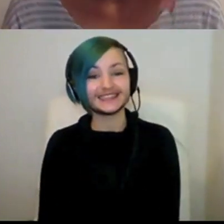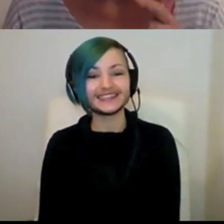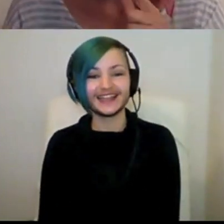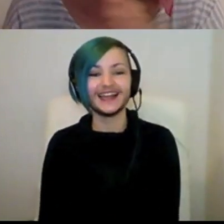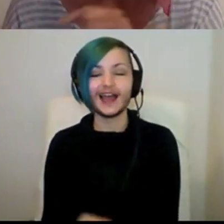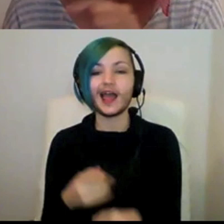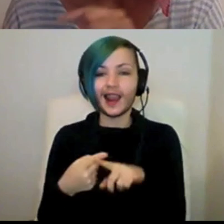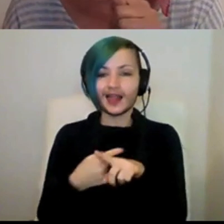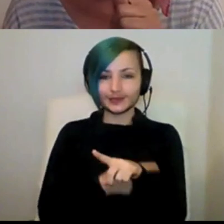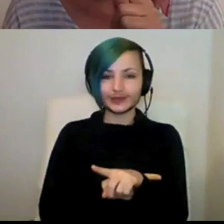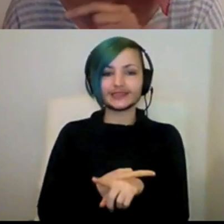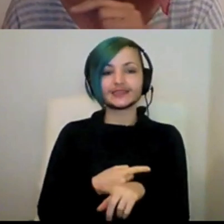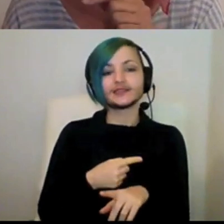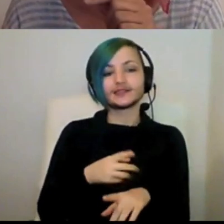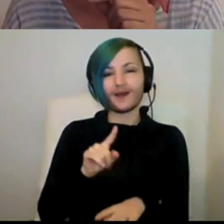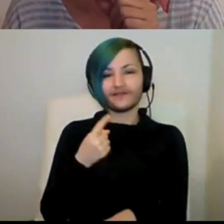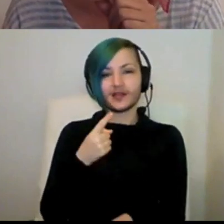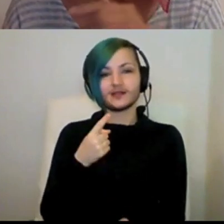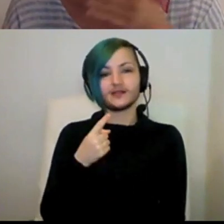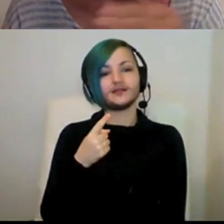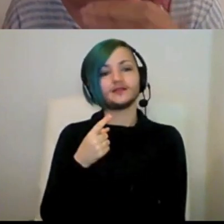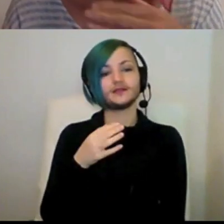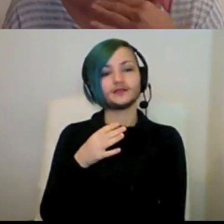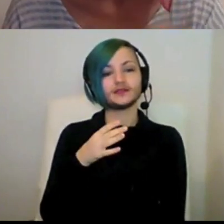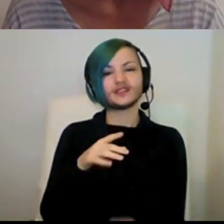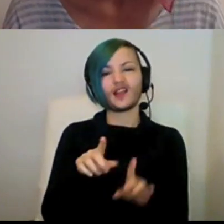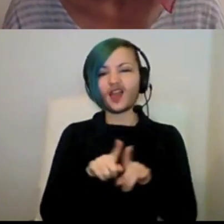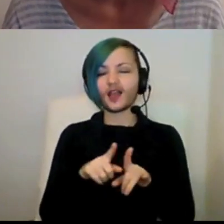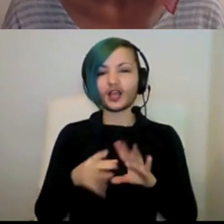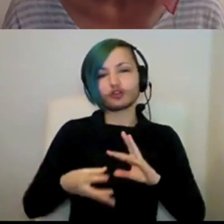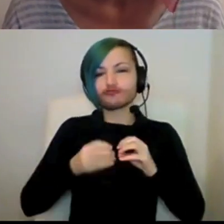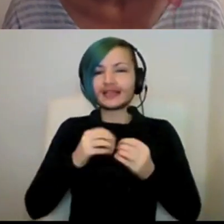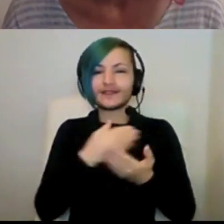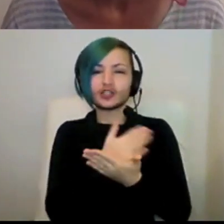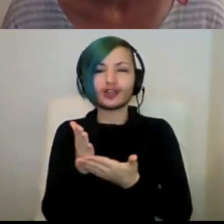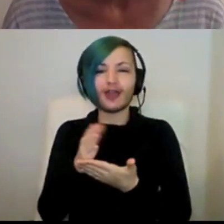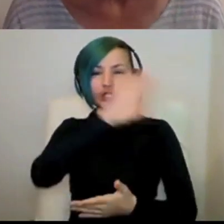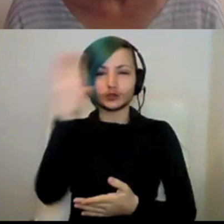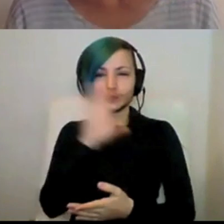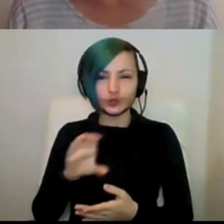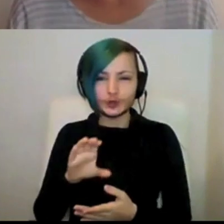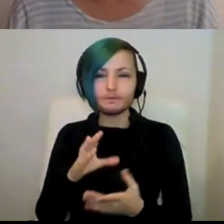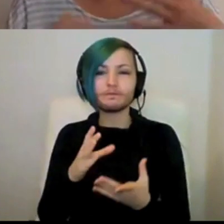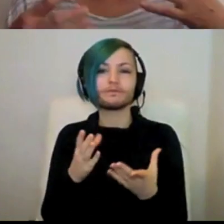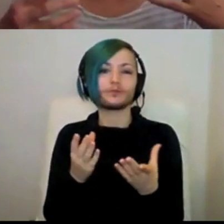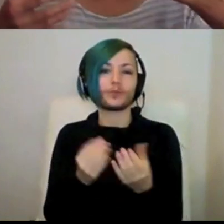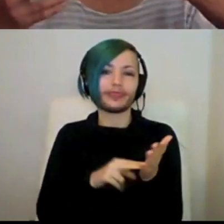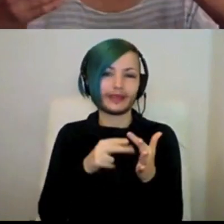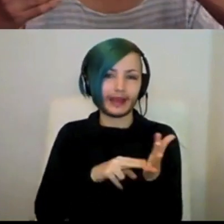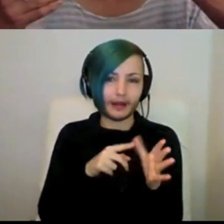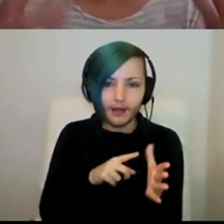week. I had my first Zoom sort of creative sharing session with Nana. It was really difficult because